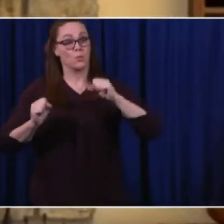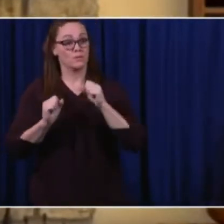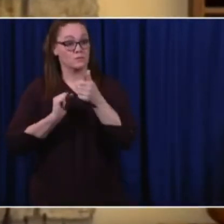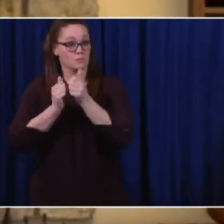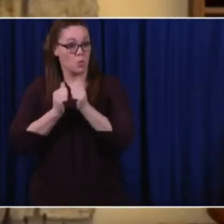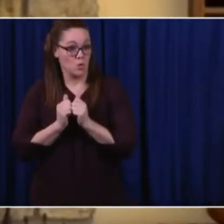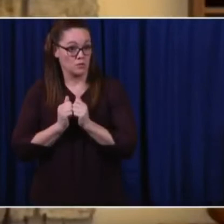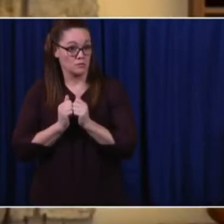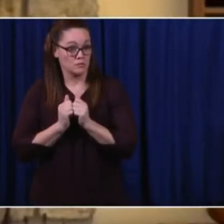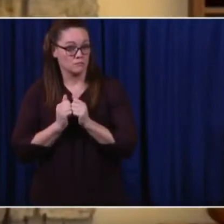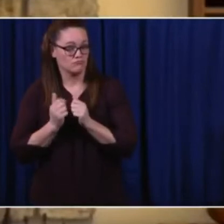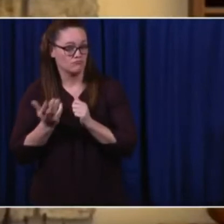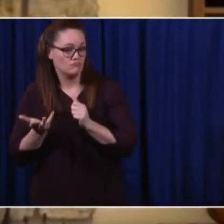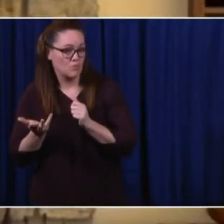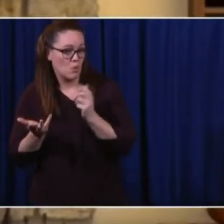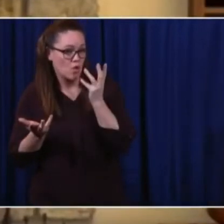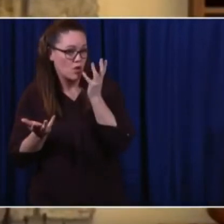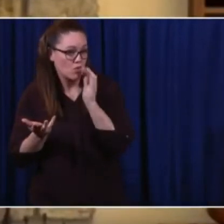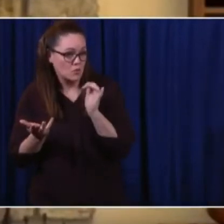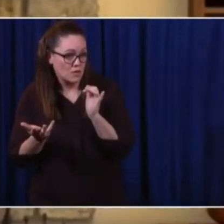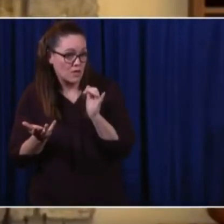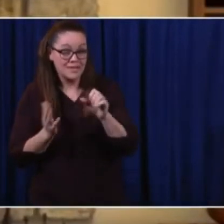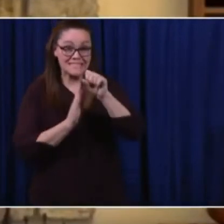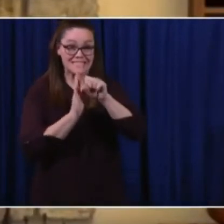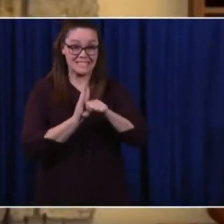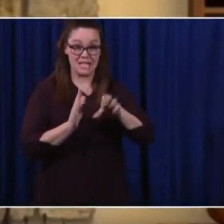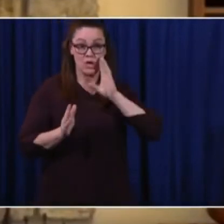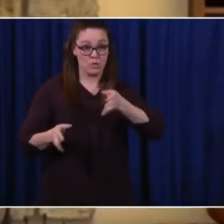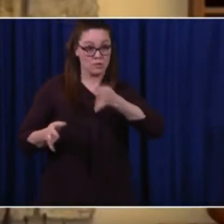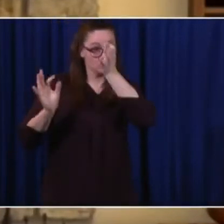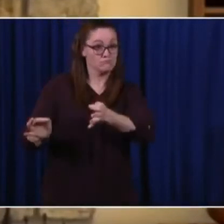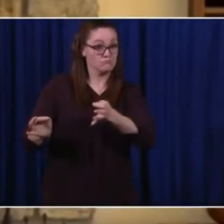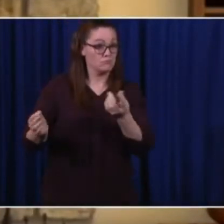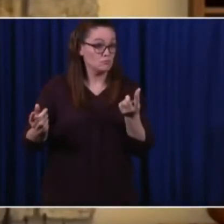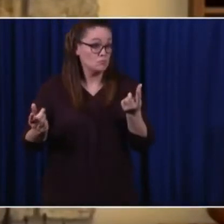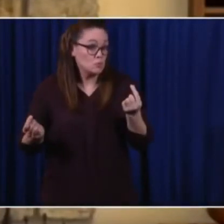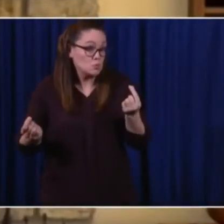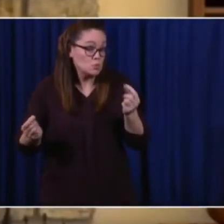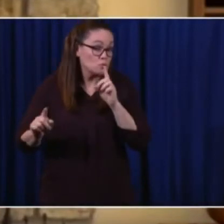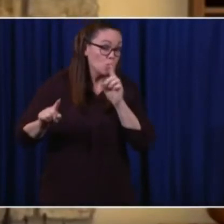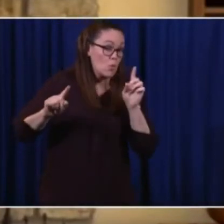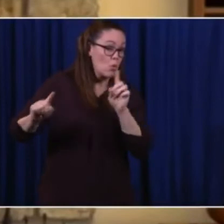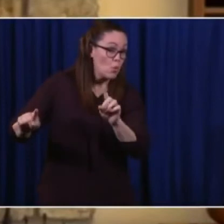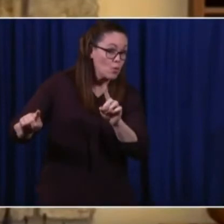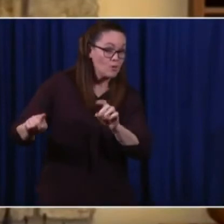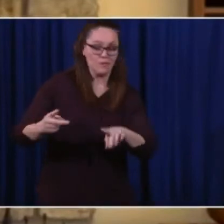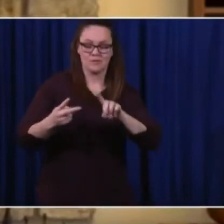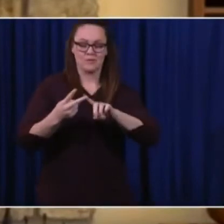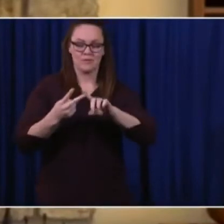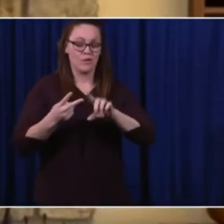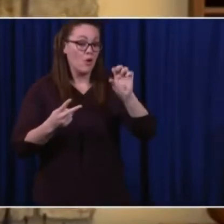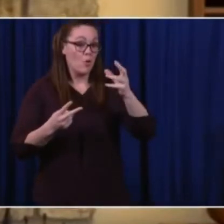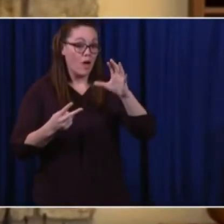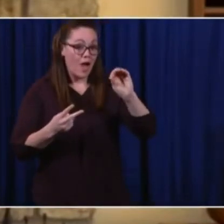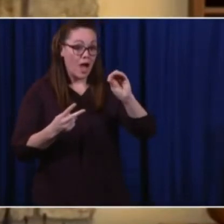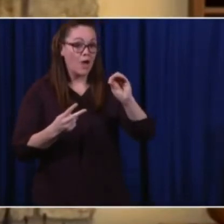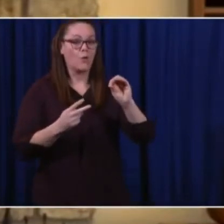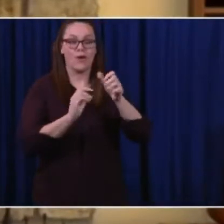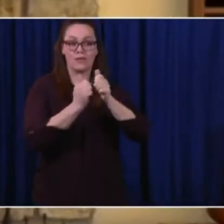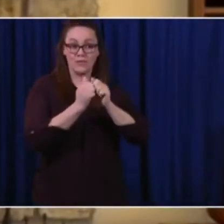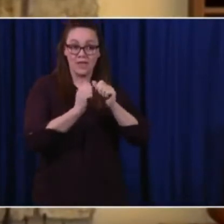we expecting any guidance from the state, or is the Ohio High School Athletic Association going to be the sole decision maker as